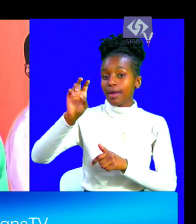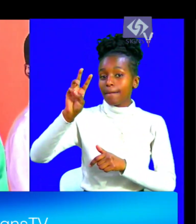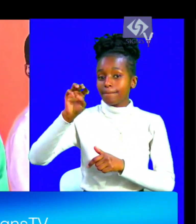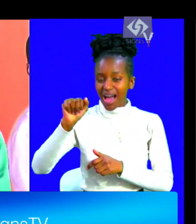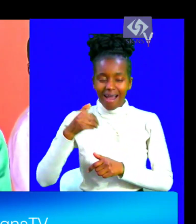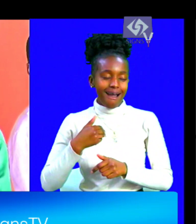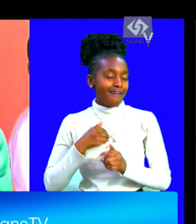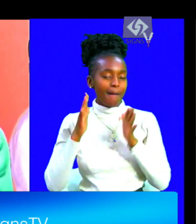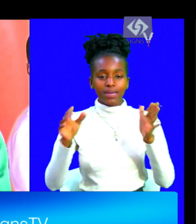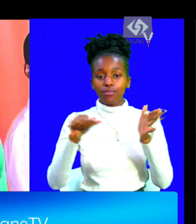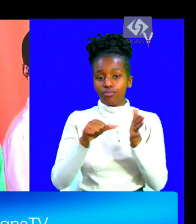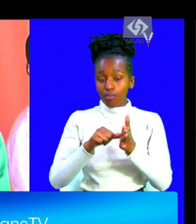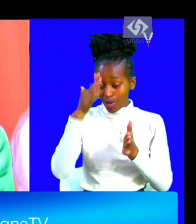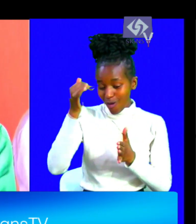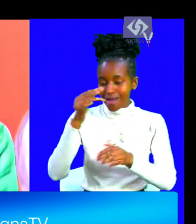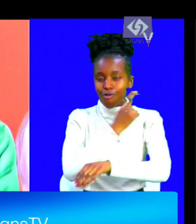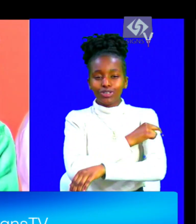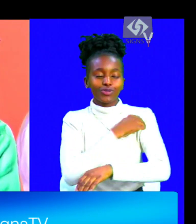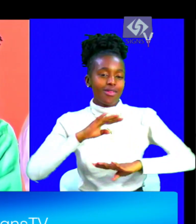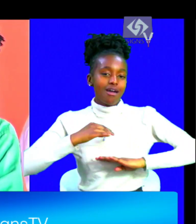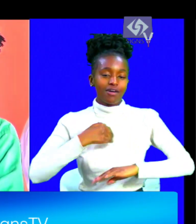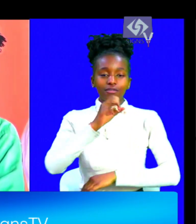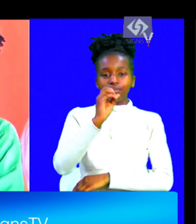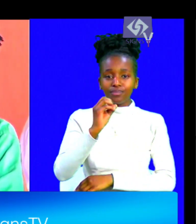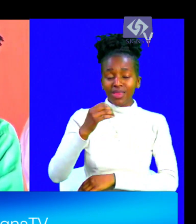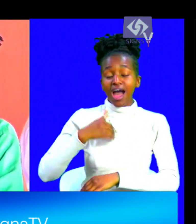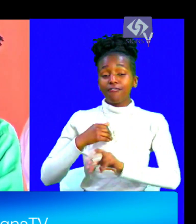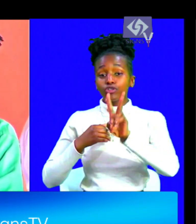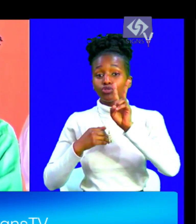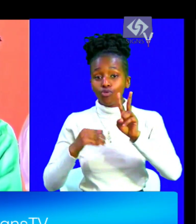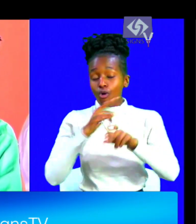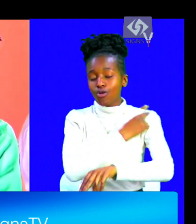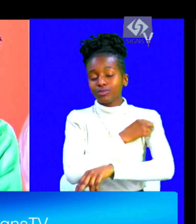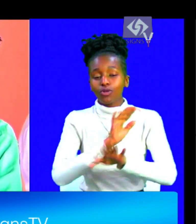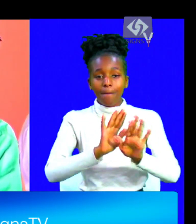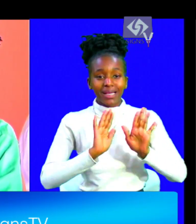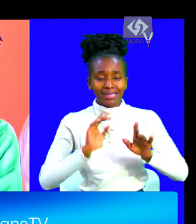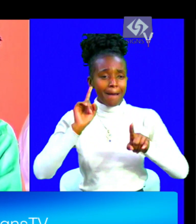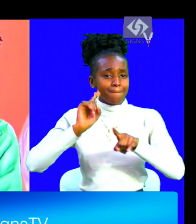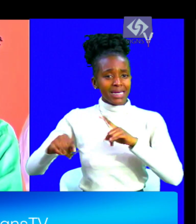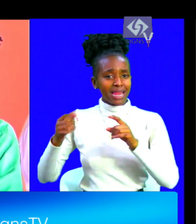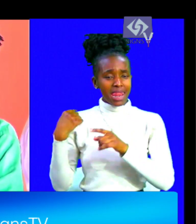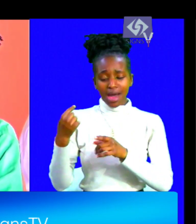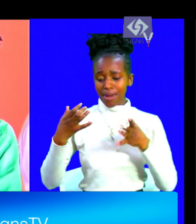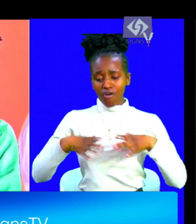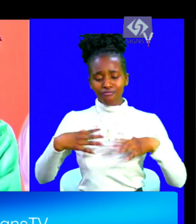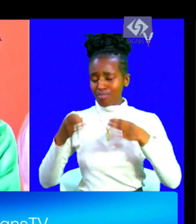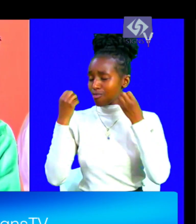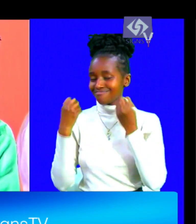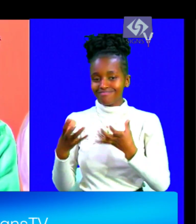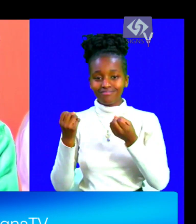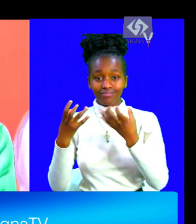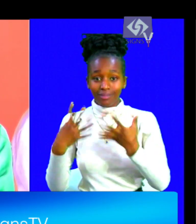hospitali. Kwa mfano, hospitali ni 2 tu na population ya Makima ni kubwa. Kwa